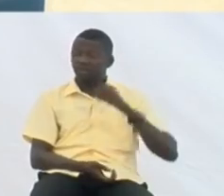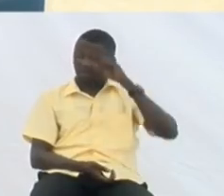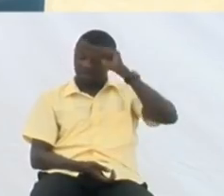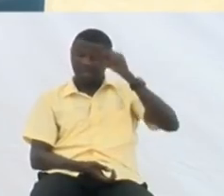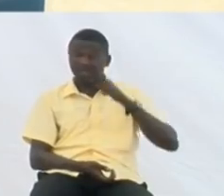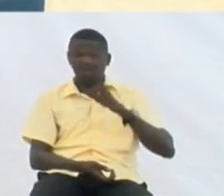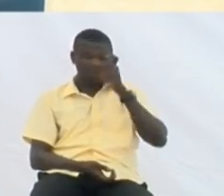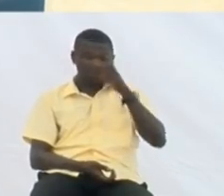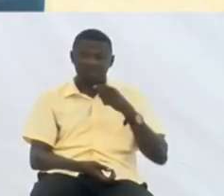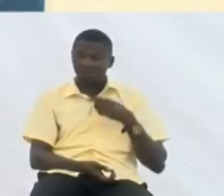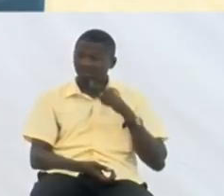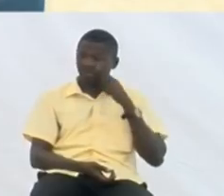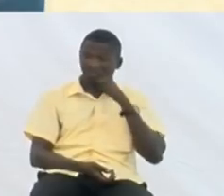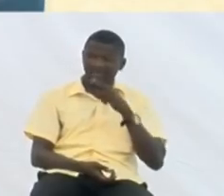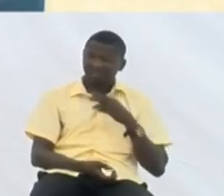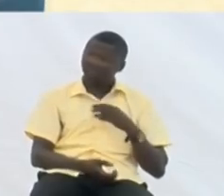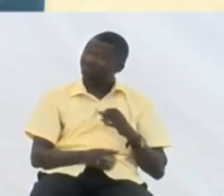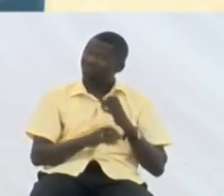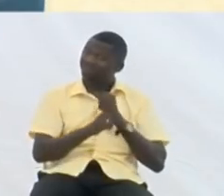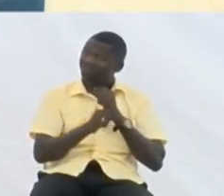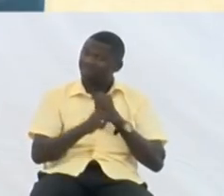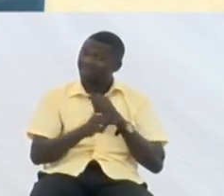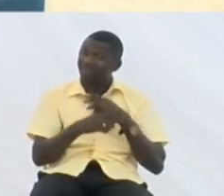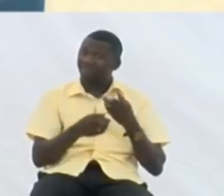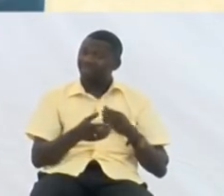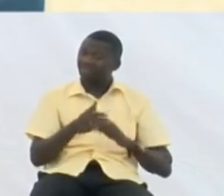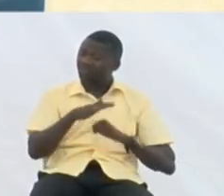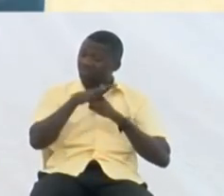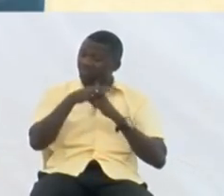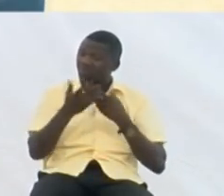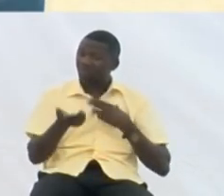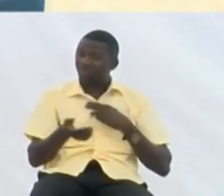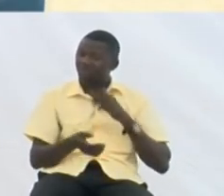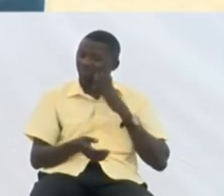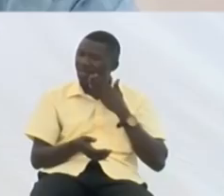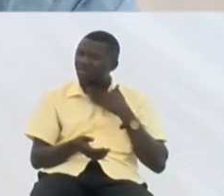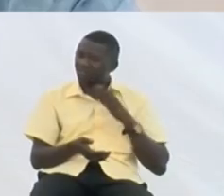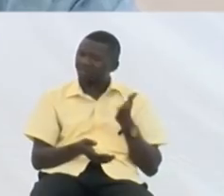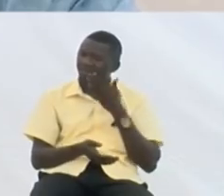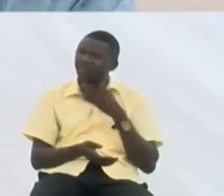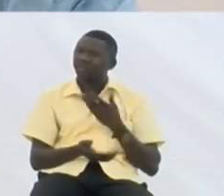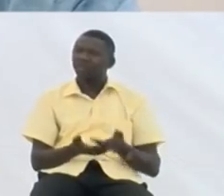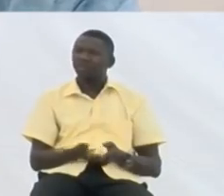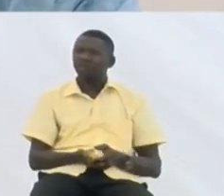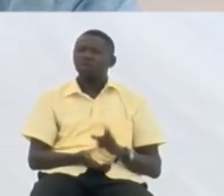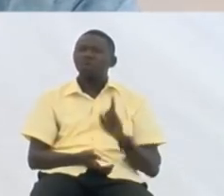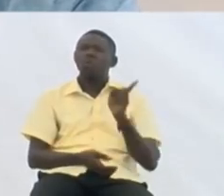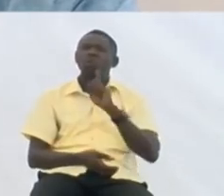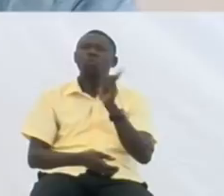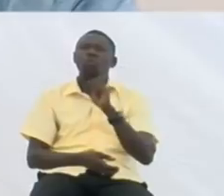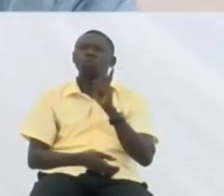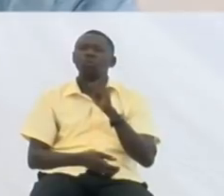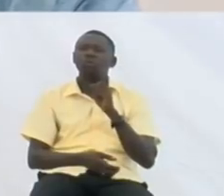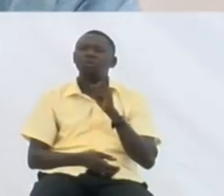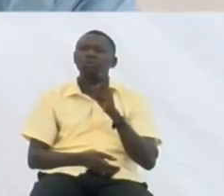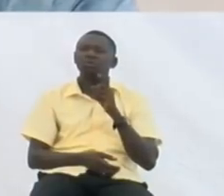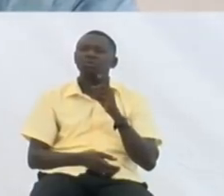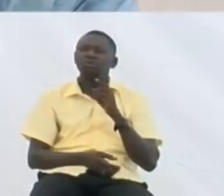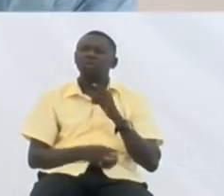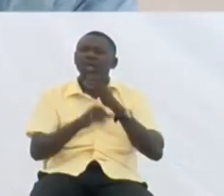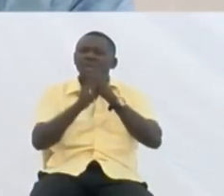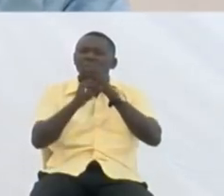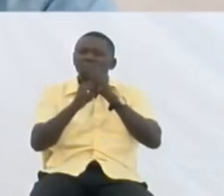you look favors from. Because we were looking for his favors. That was why we used to go there. What type of favors were you looking for? Say